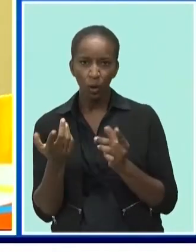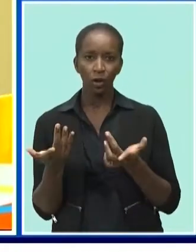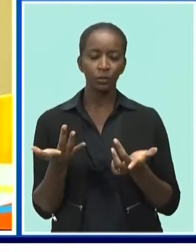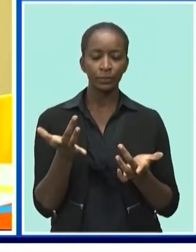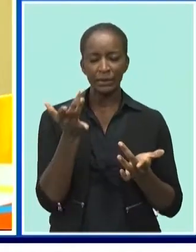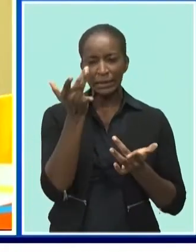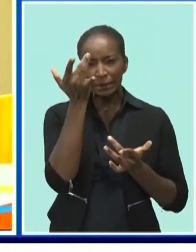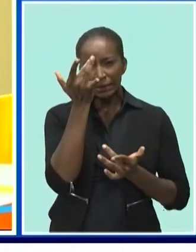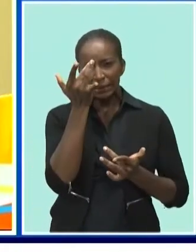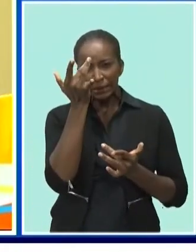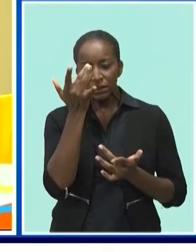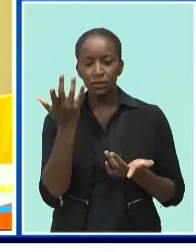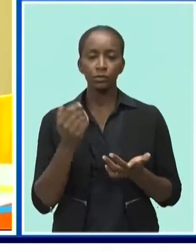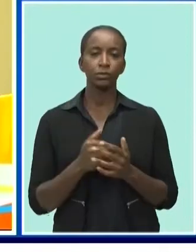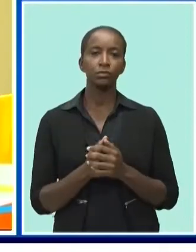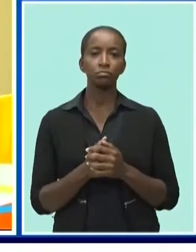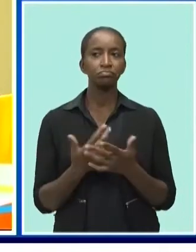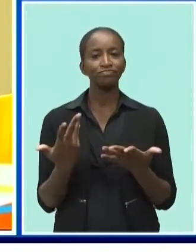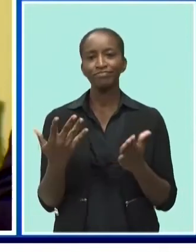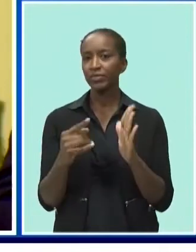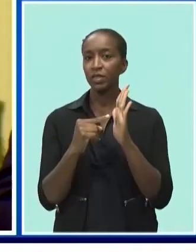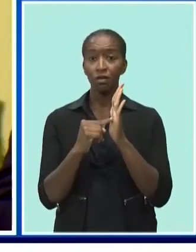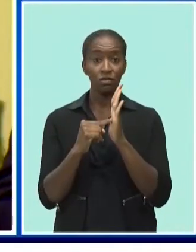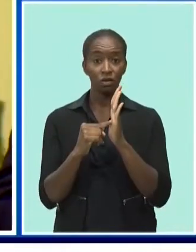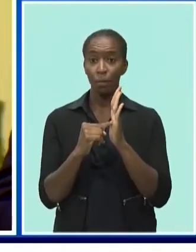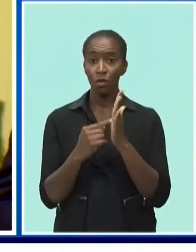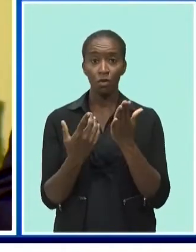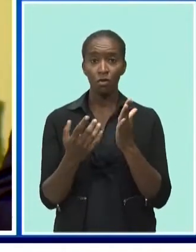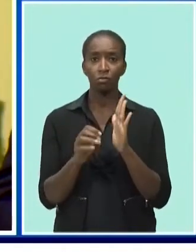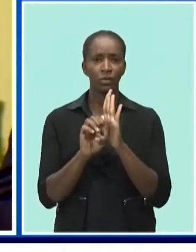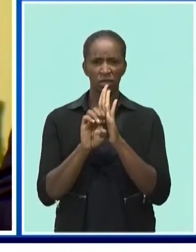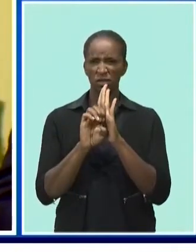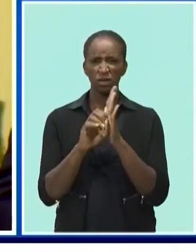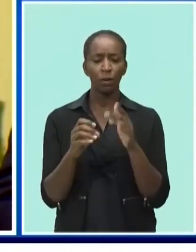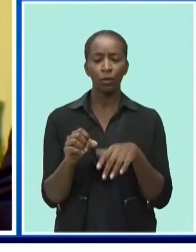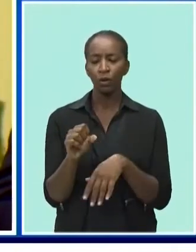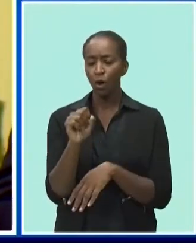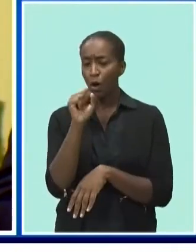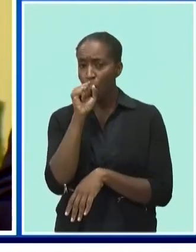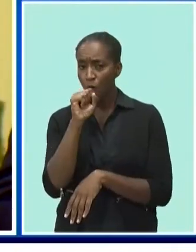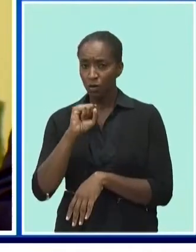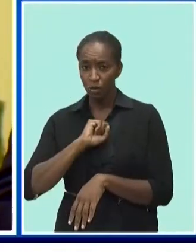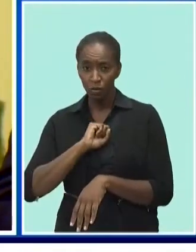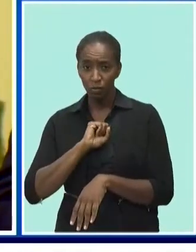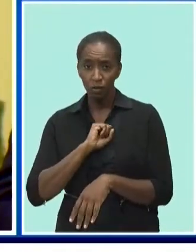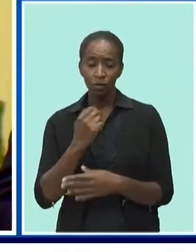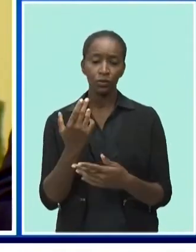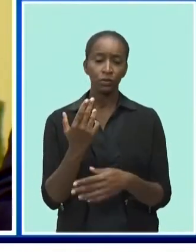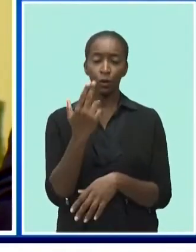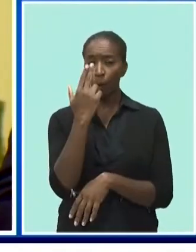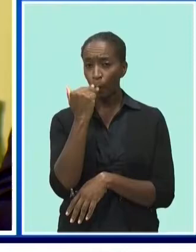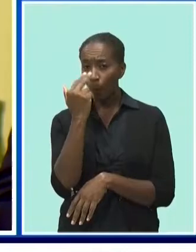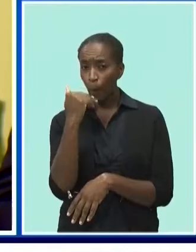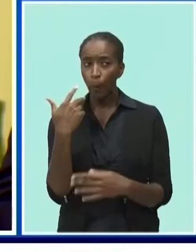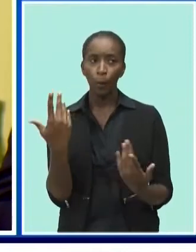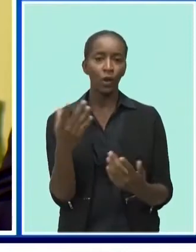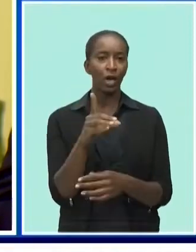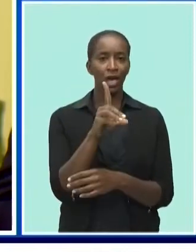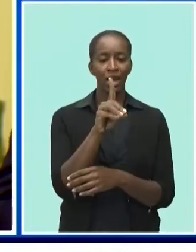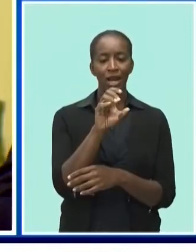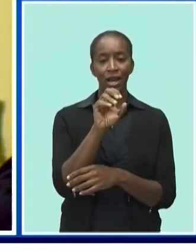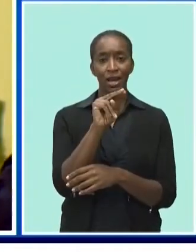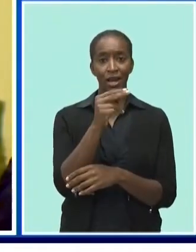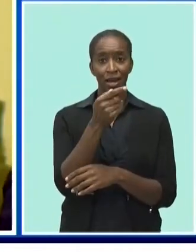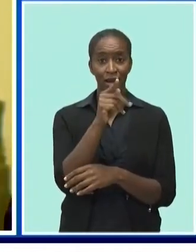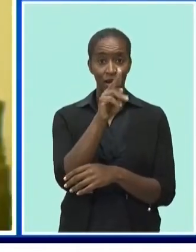minor illnesses, for example, if you have cough, cold, dengue, also if you have in terms of